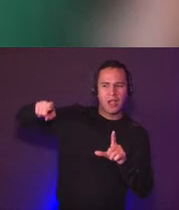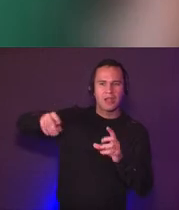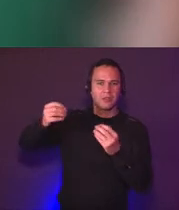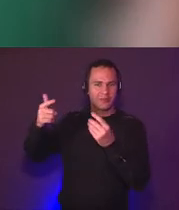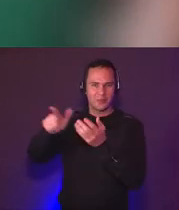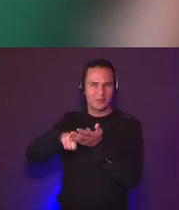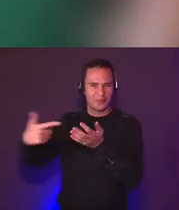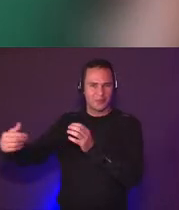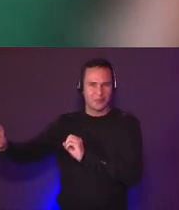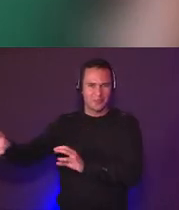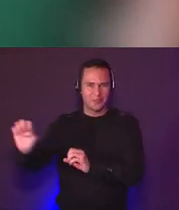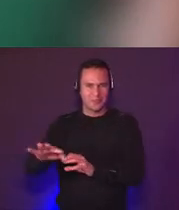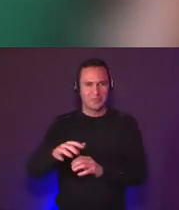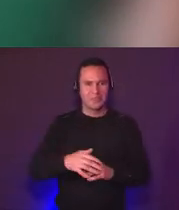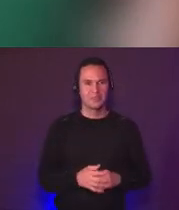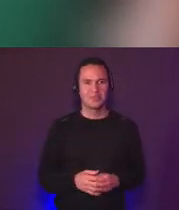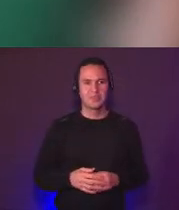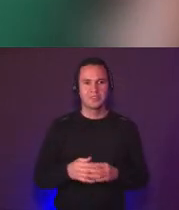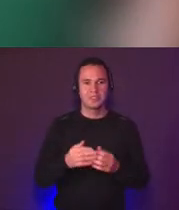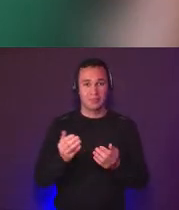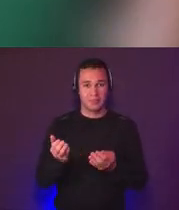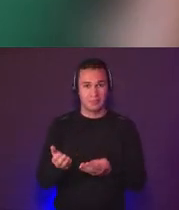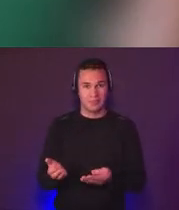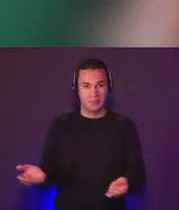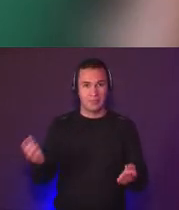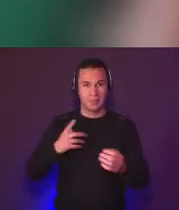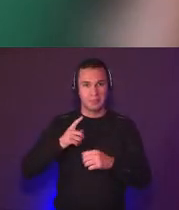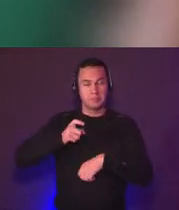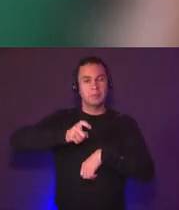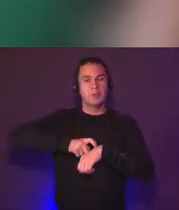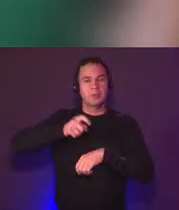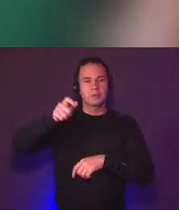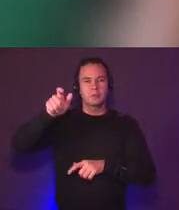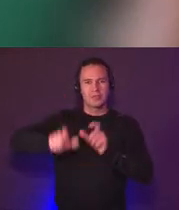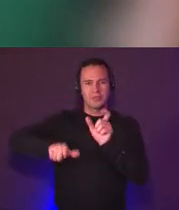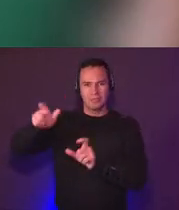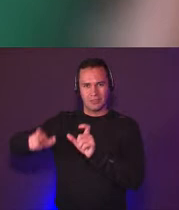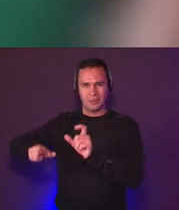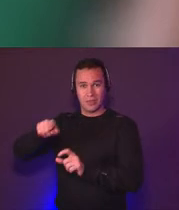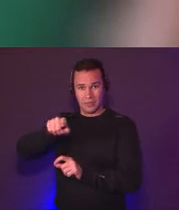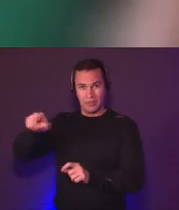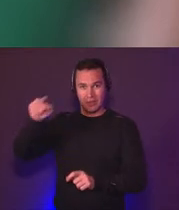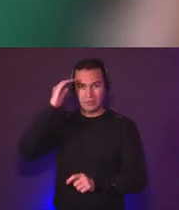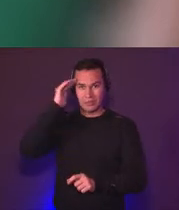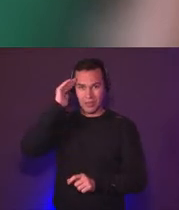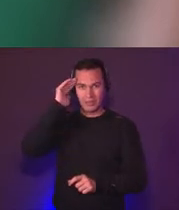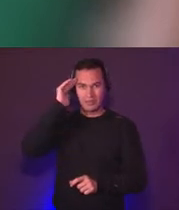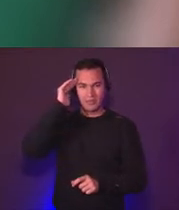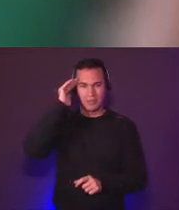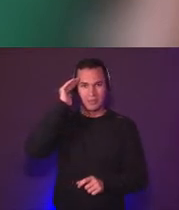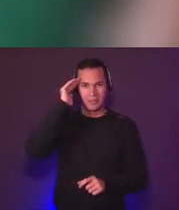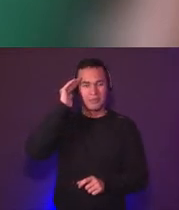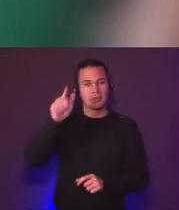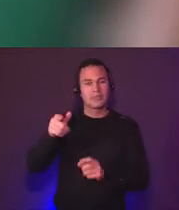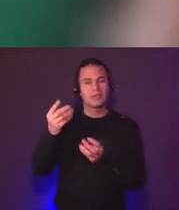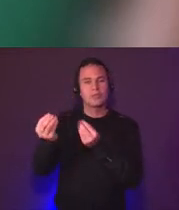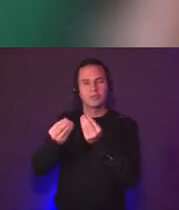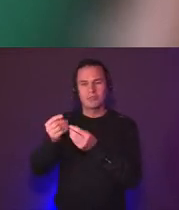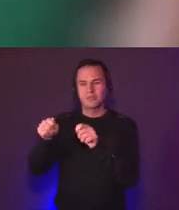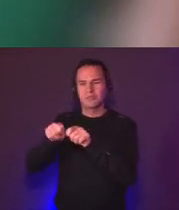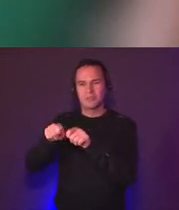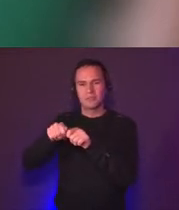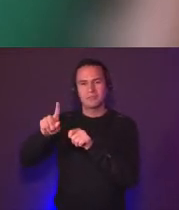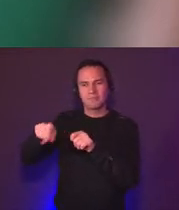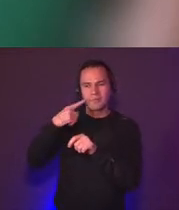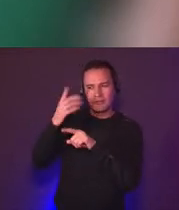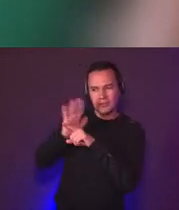the time to make sure that people would understand what decent analysis of data was and what it meant to people and how it